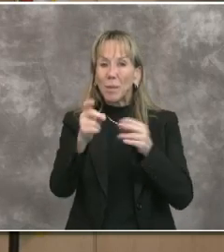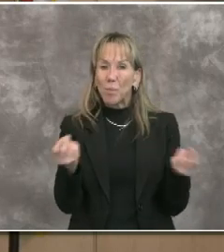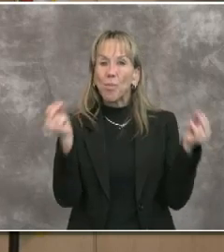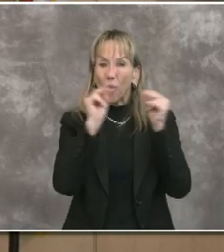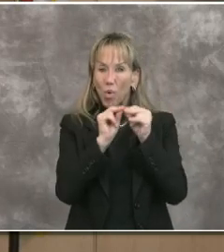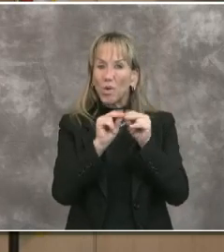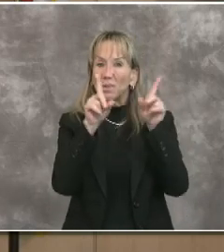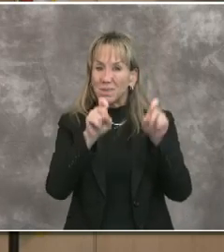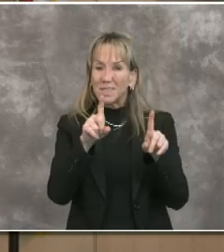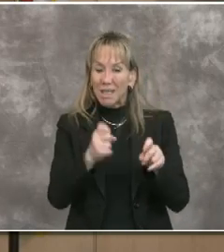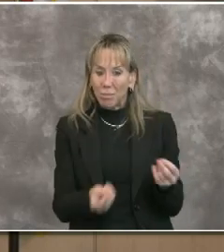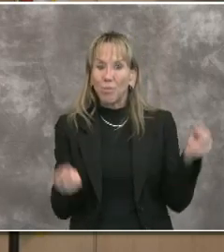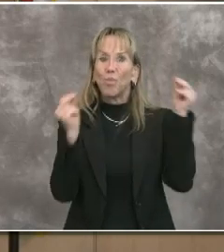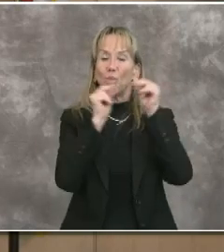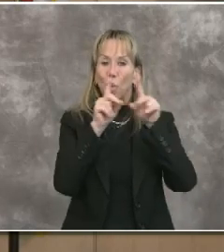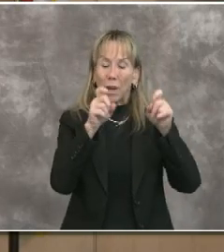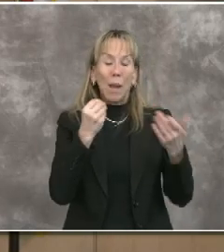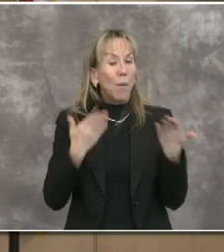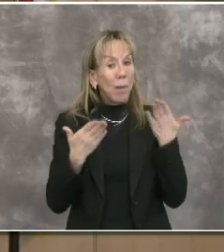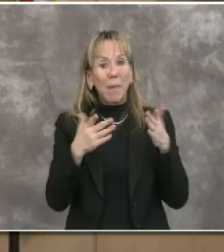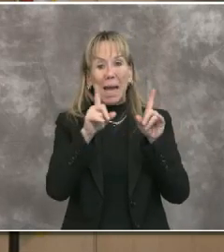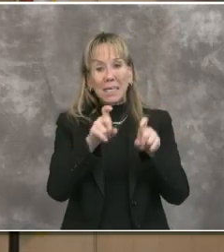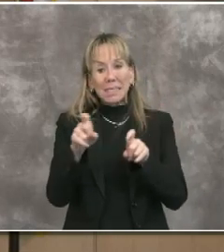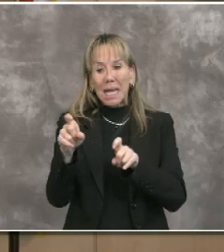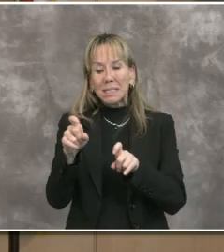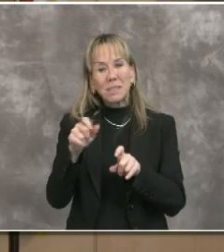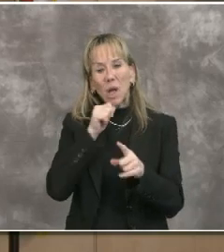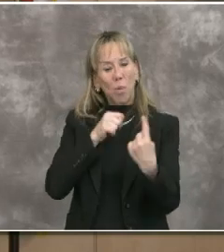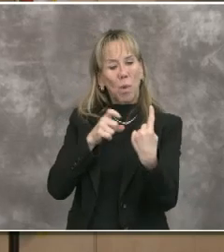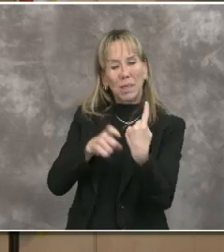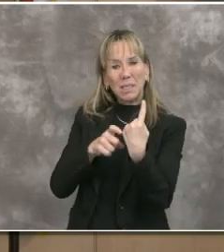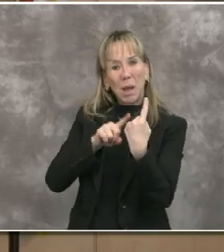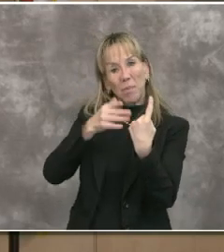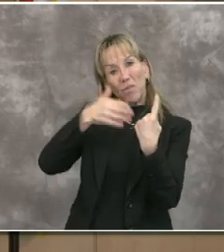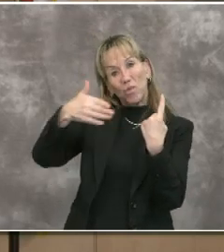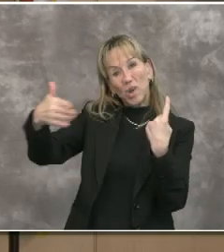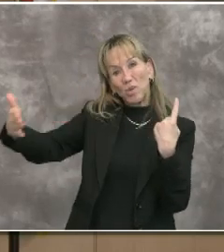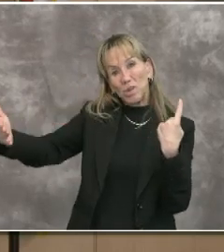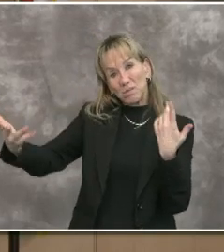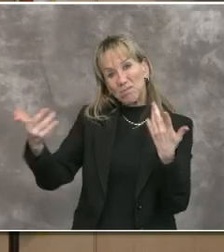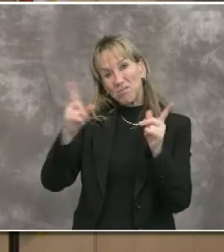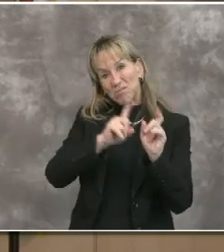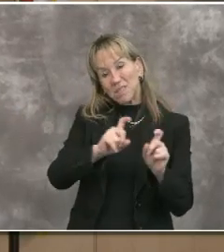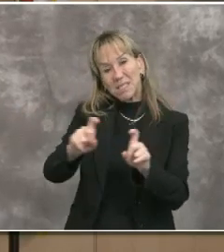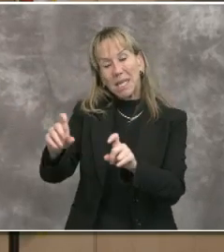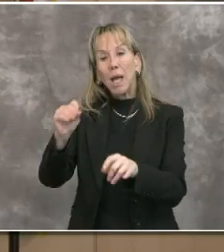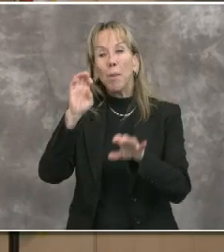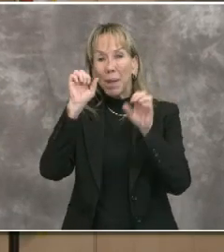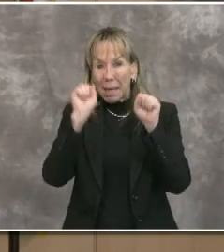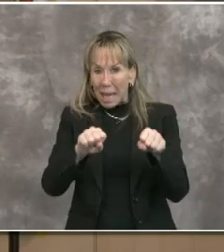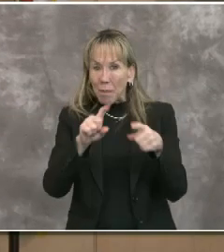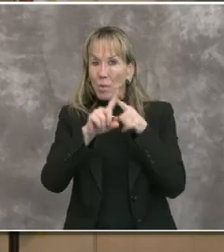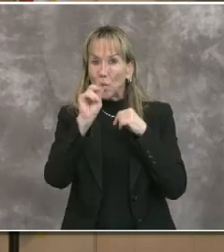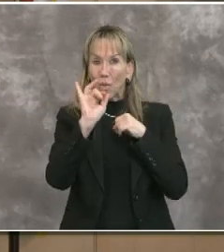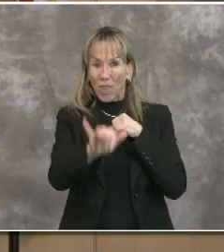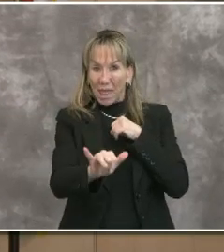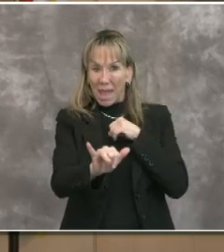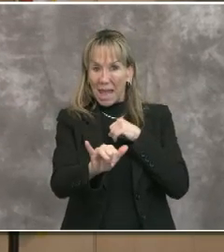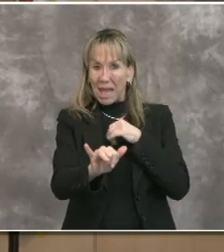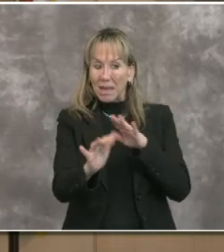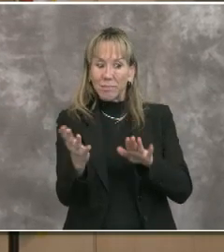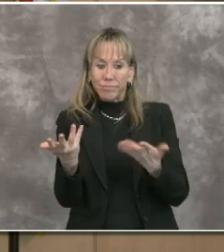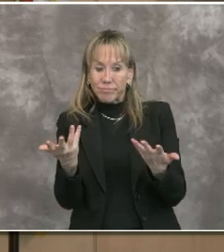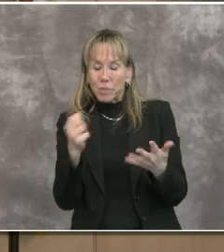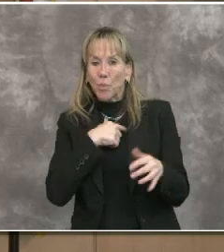we may be testing people frequently over time. And in order to have that kind of capacity to get back to